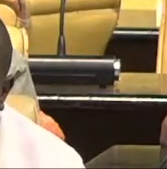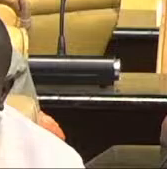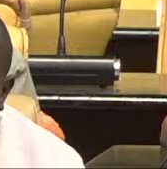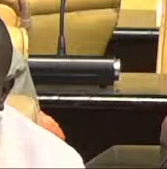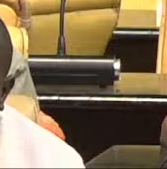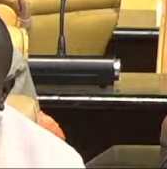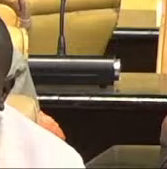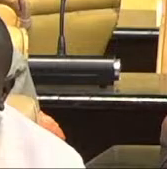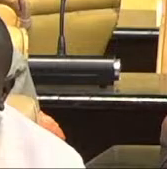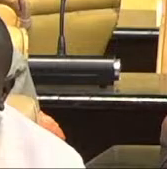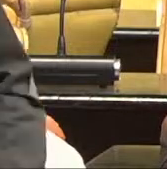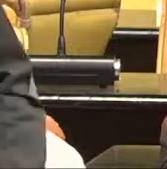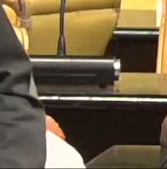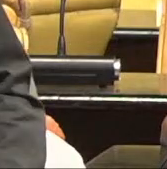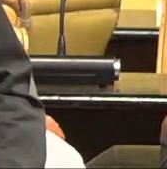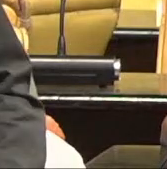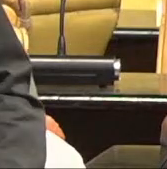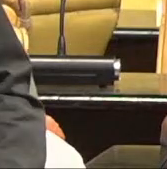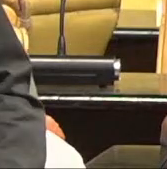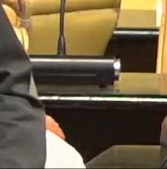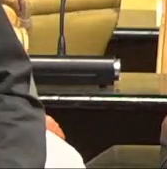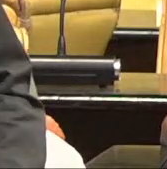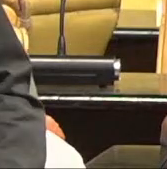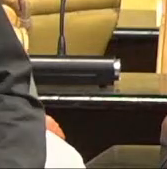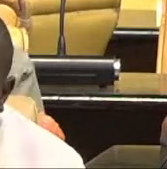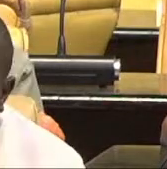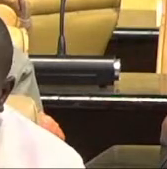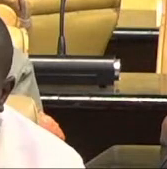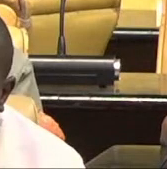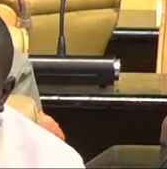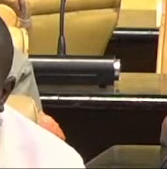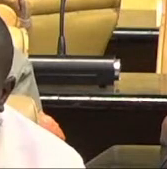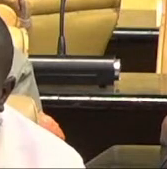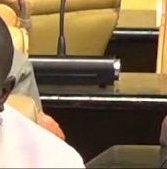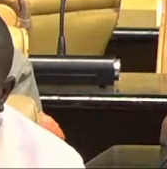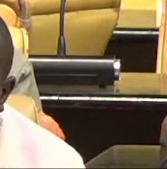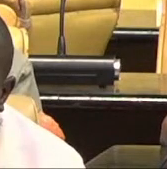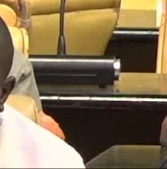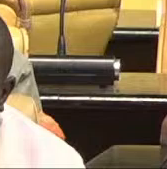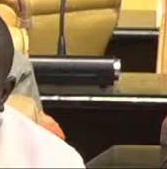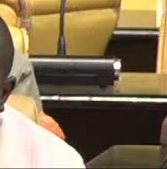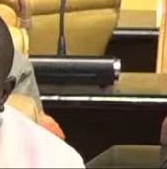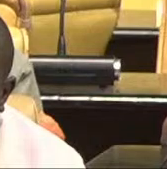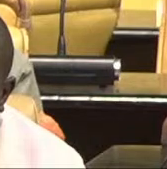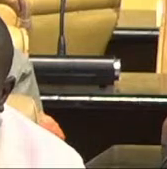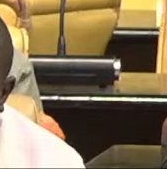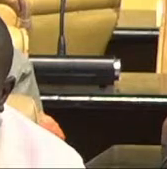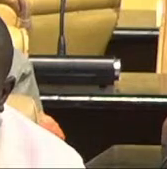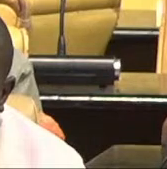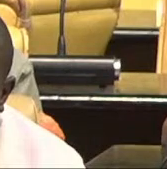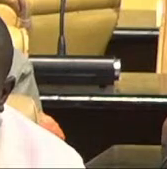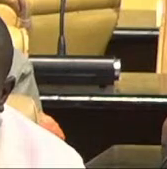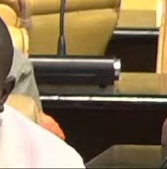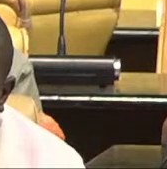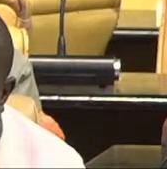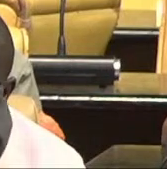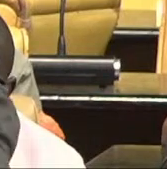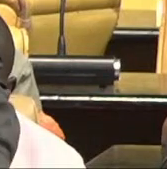Mr. Speaker, go to the interpretation provisions of our standing orders.